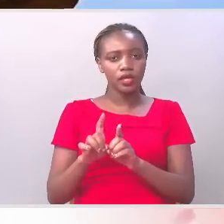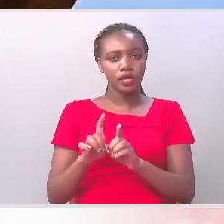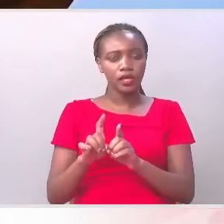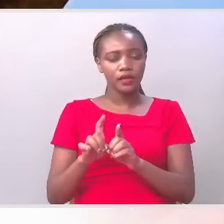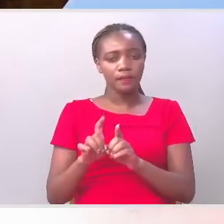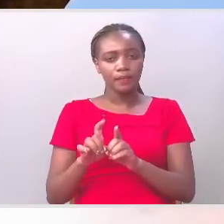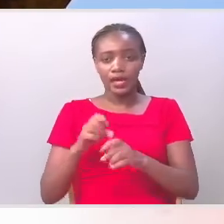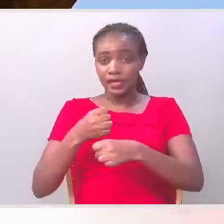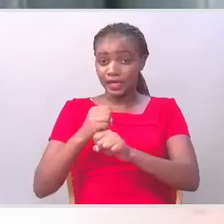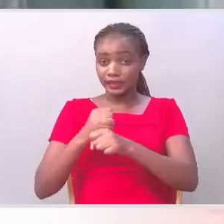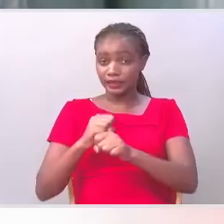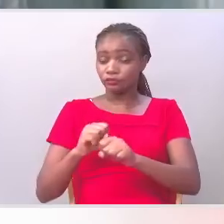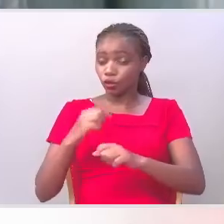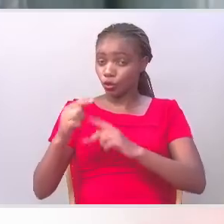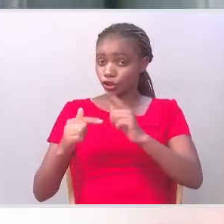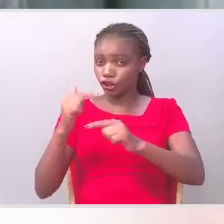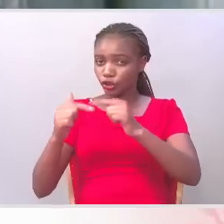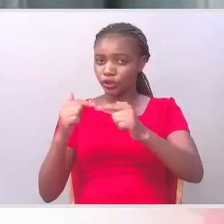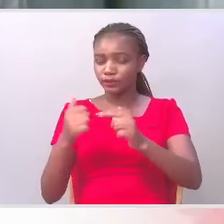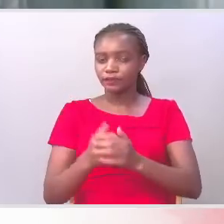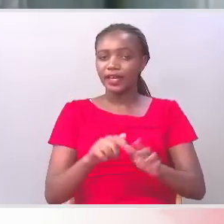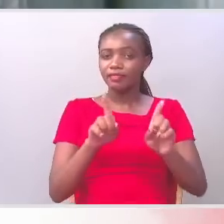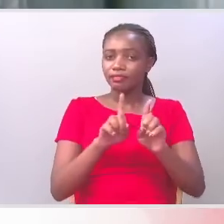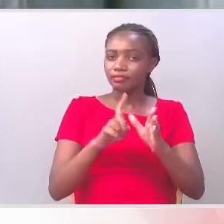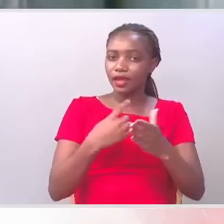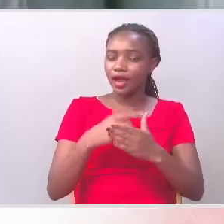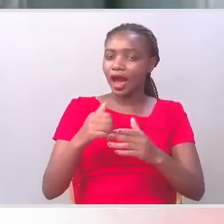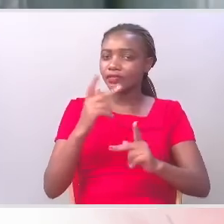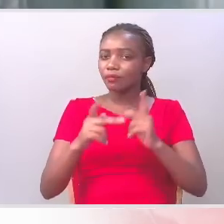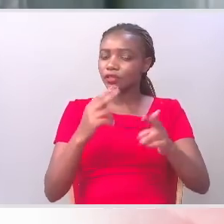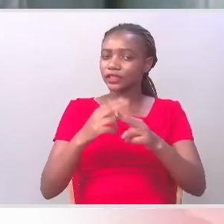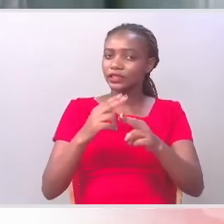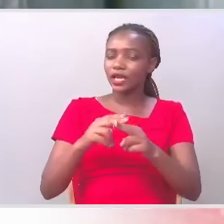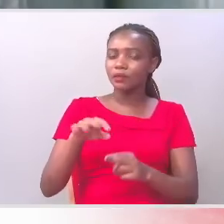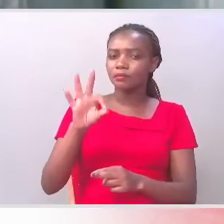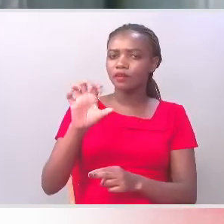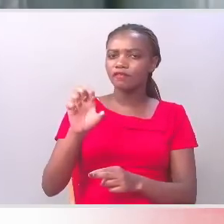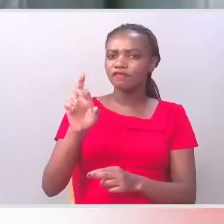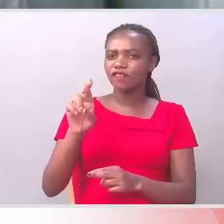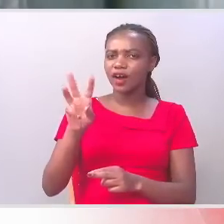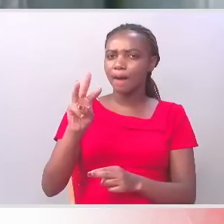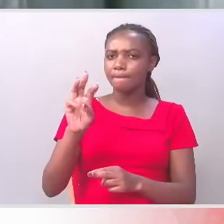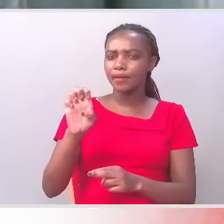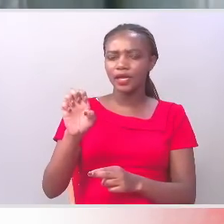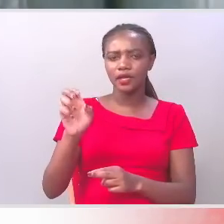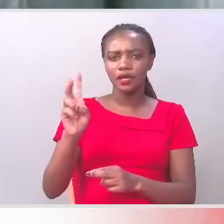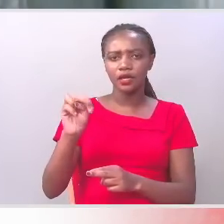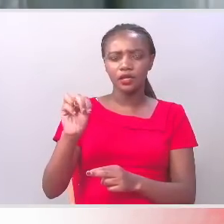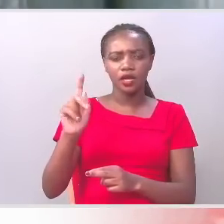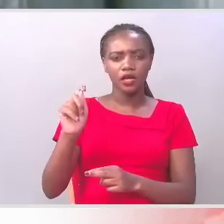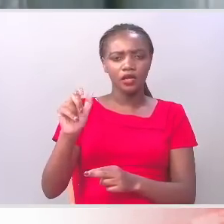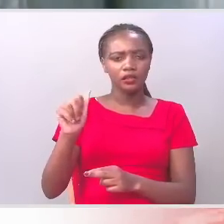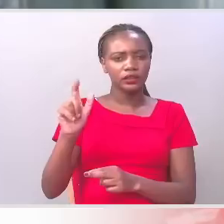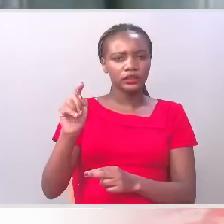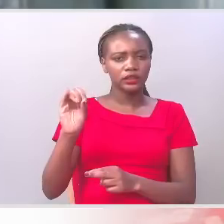crushing is done daily. The fermentation will take possibly a week because